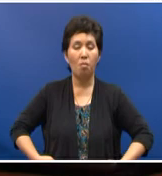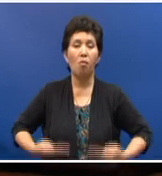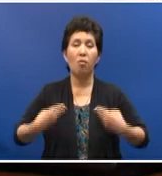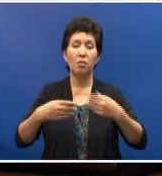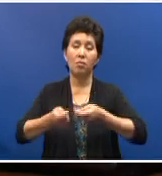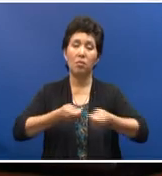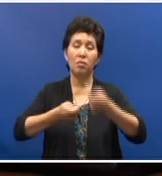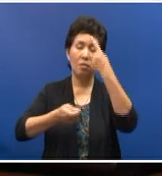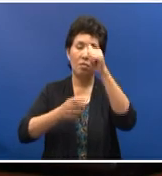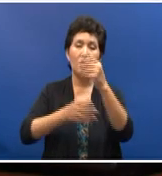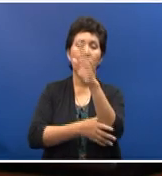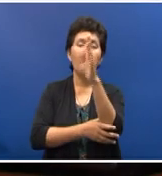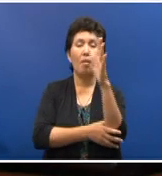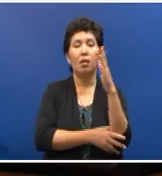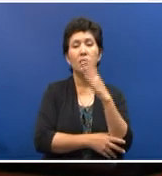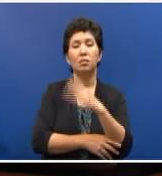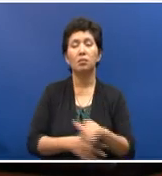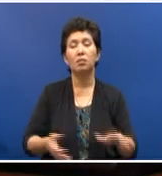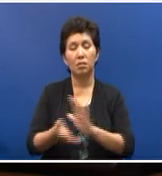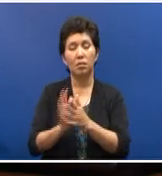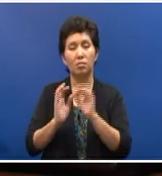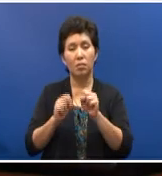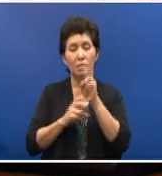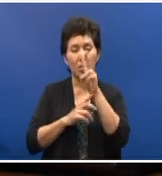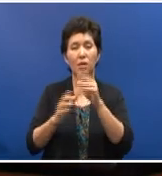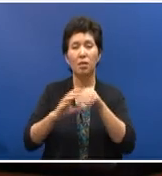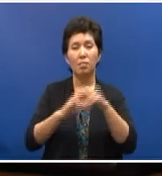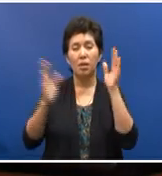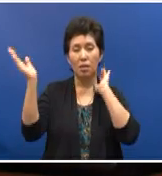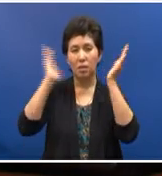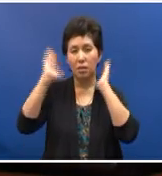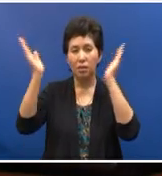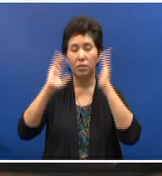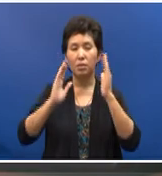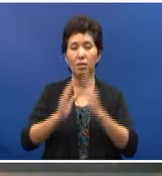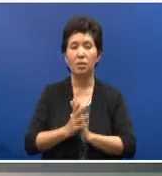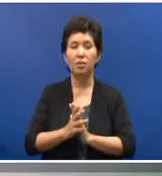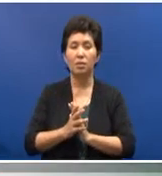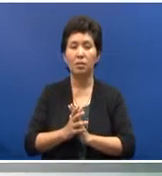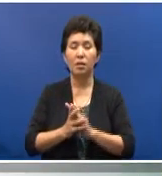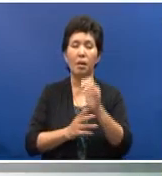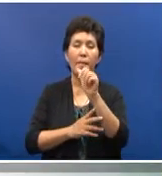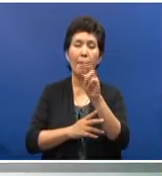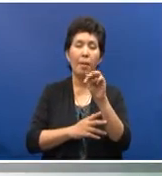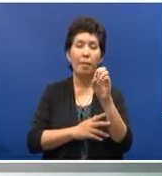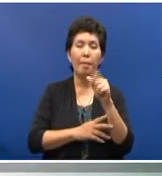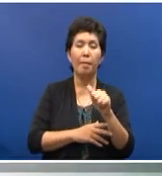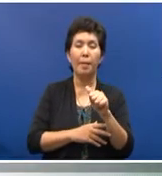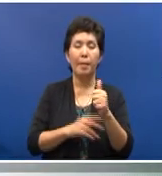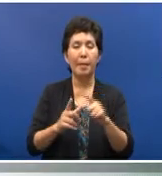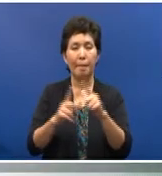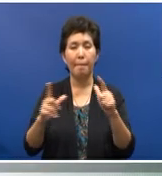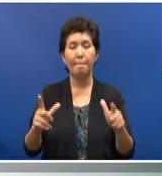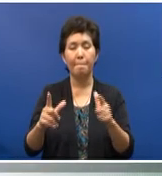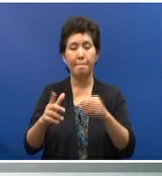price. Okay, so we can see that in Malaysia, medical anthropology is a relatively